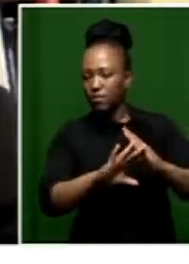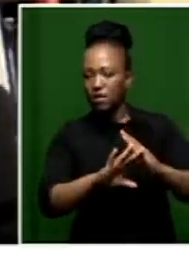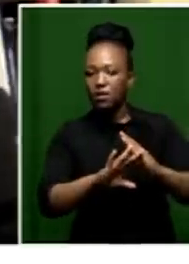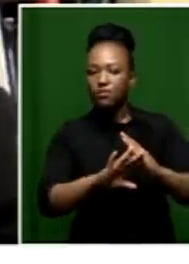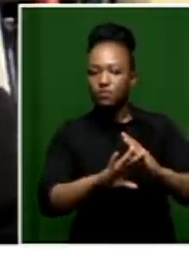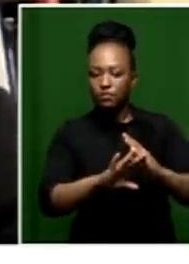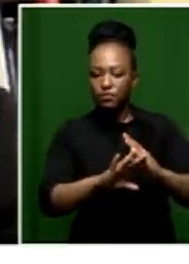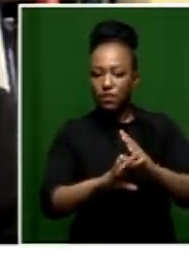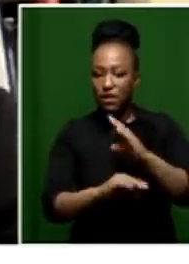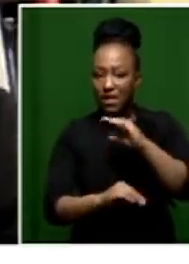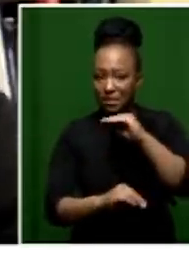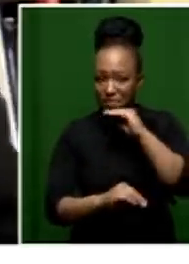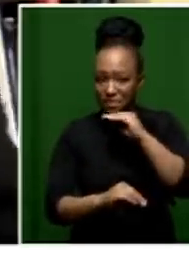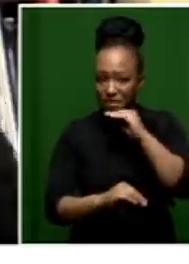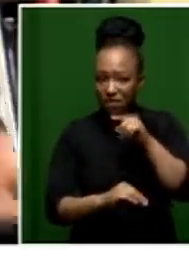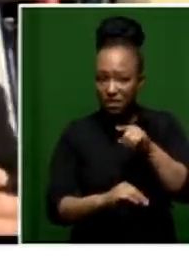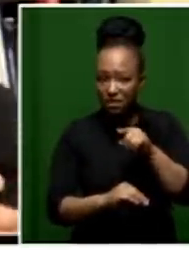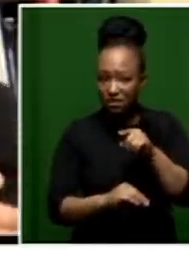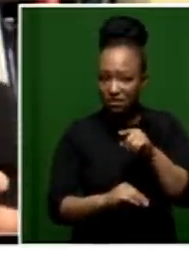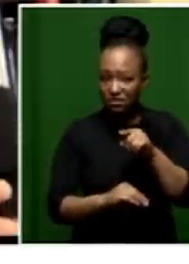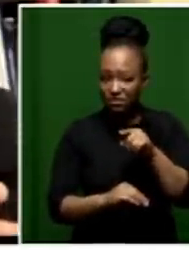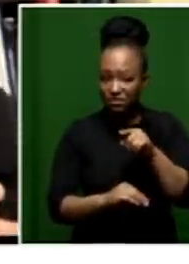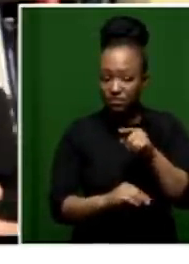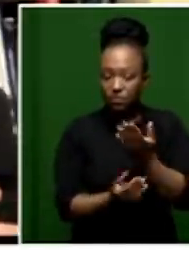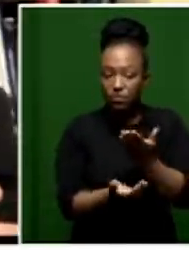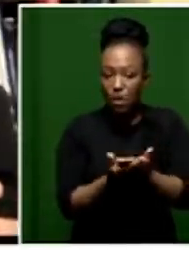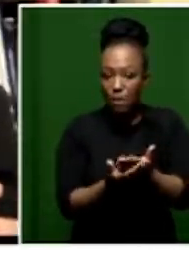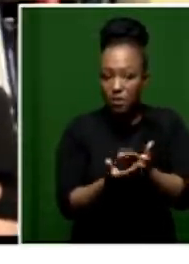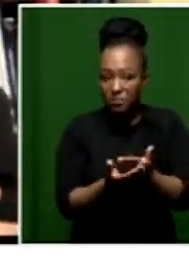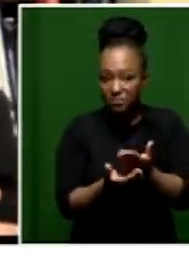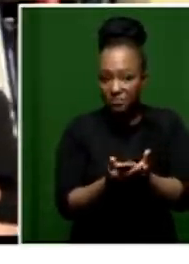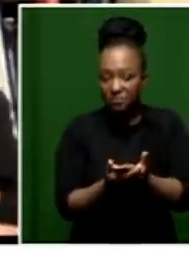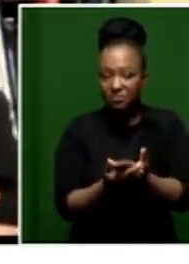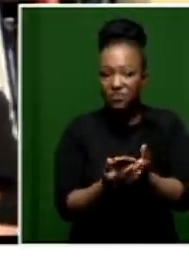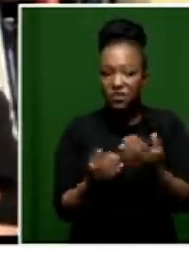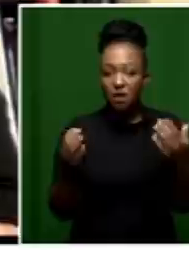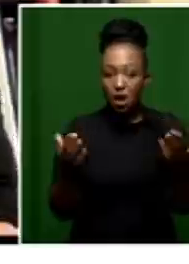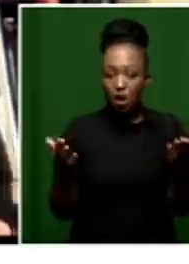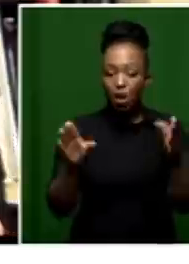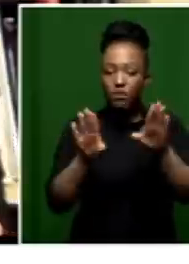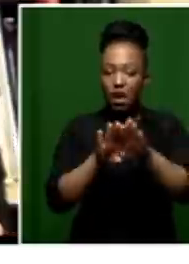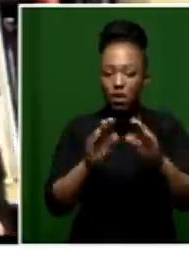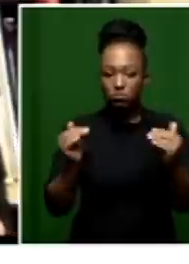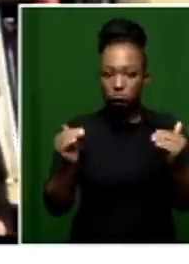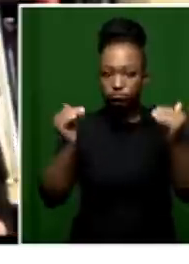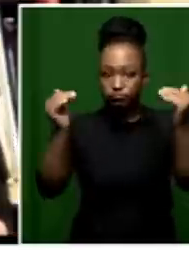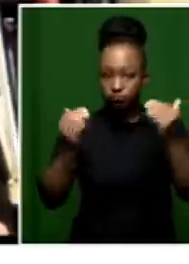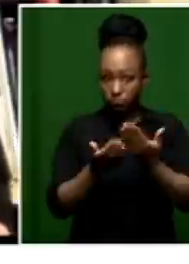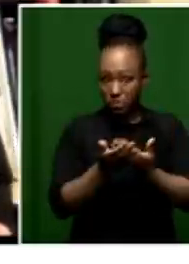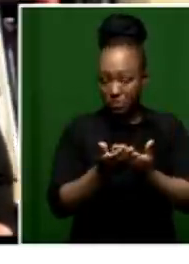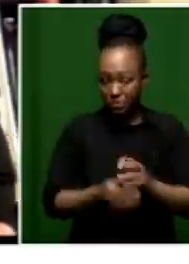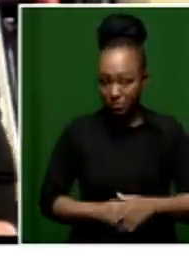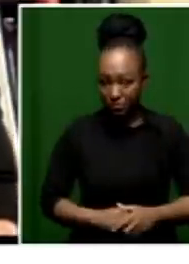Prof. Does that mean that we are likely to go into another higher level lockdown at this stage?